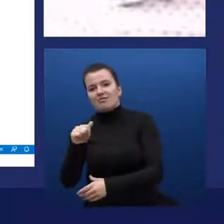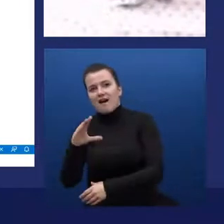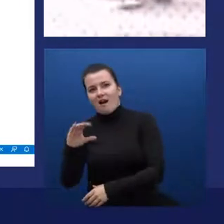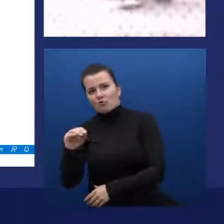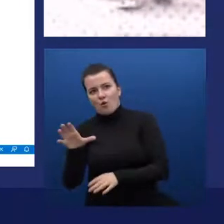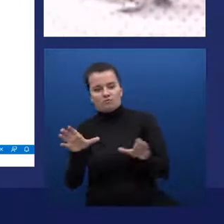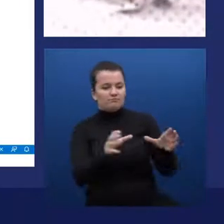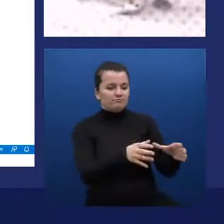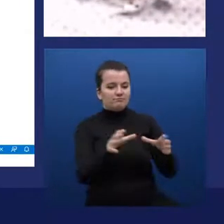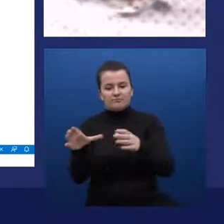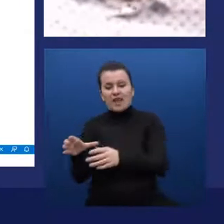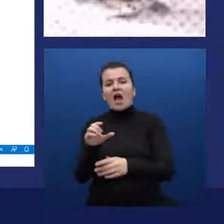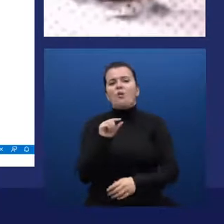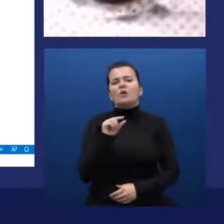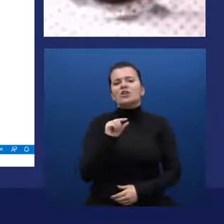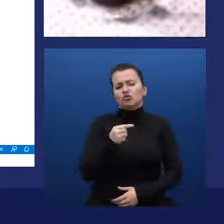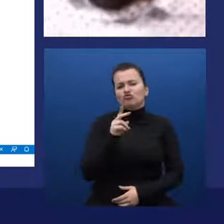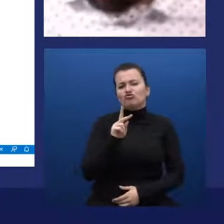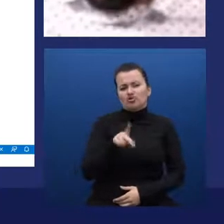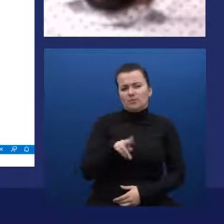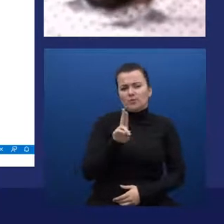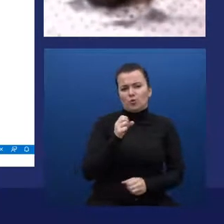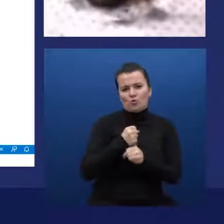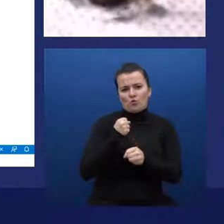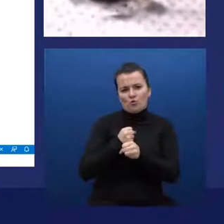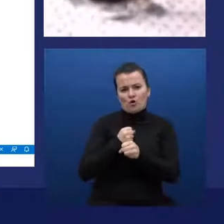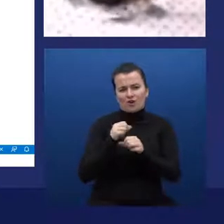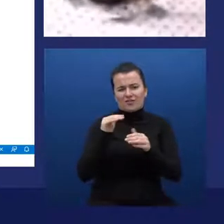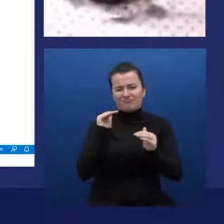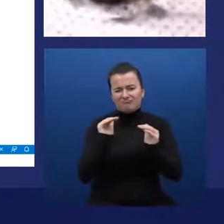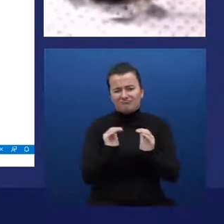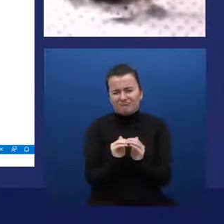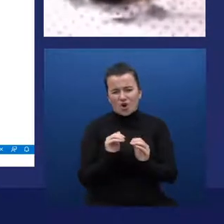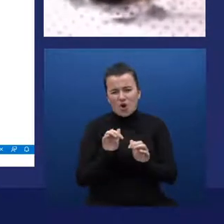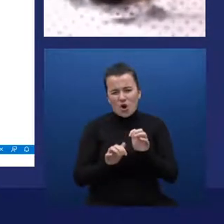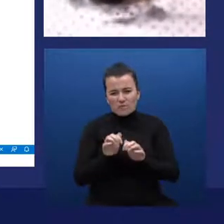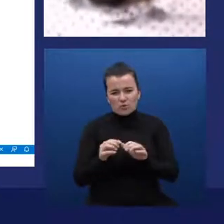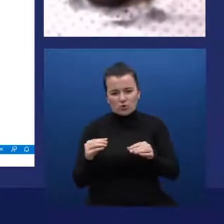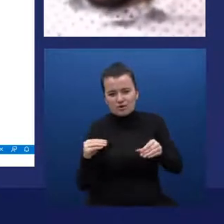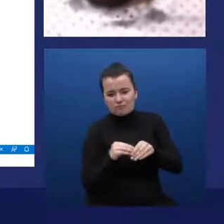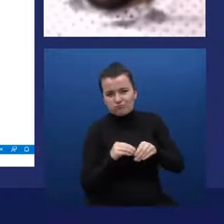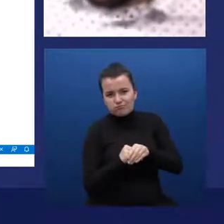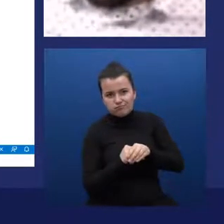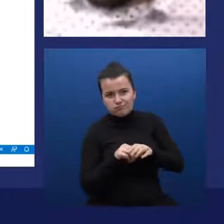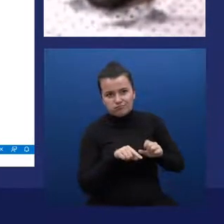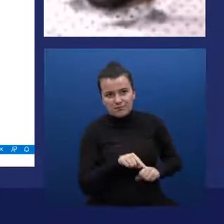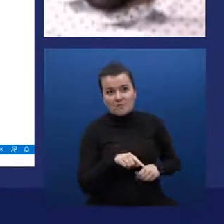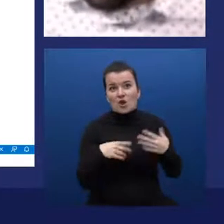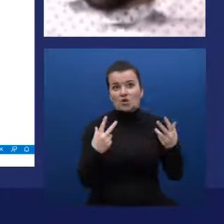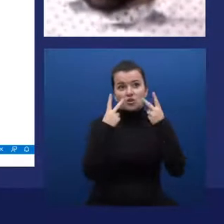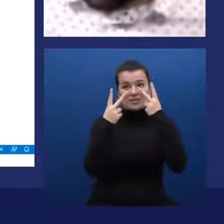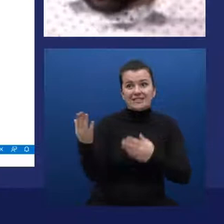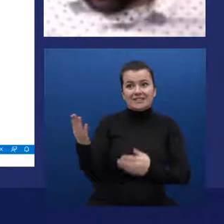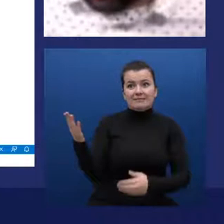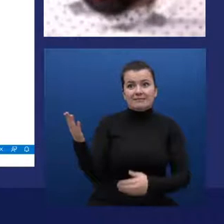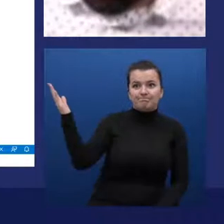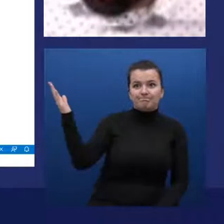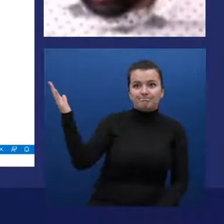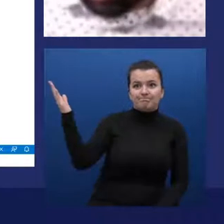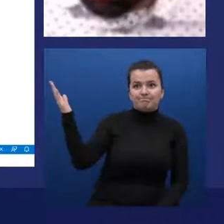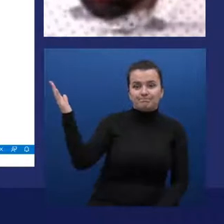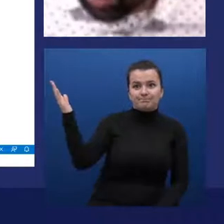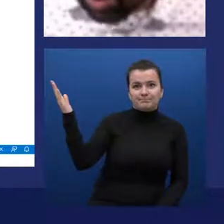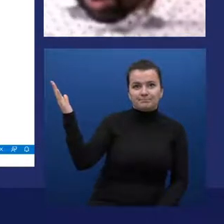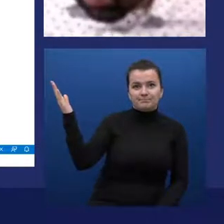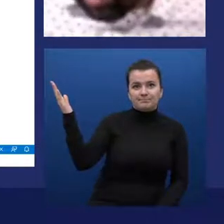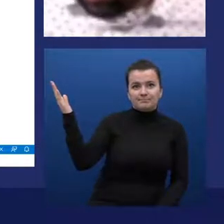so if it doesn't work, I've already ran these things. But there you go. So basically you can see here that this picture, it says it's a